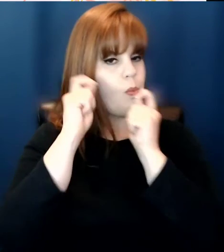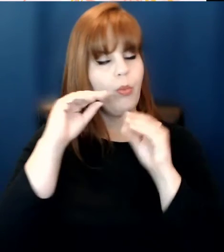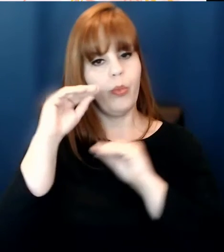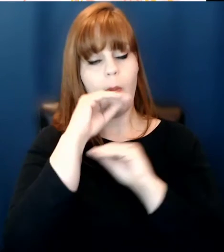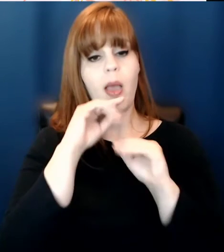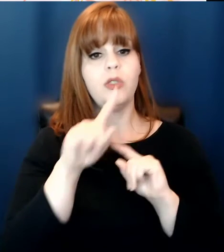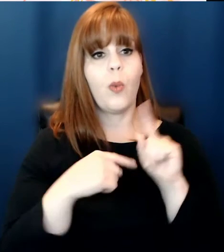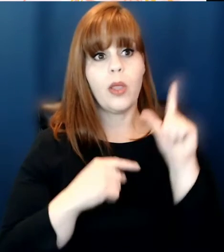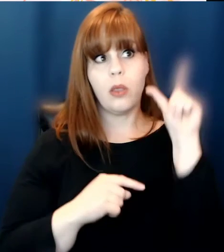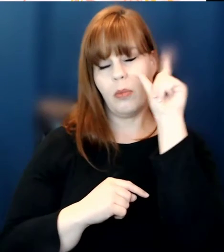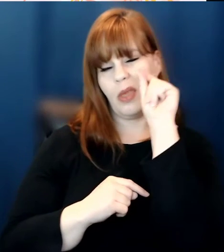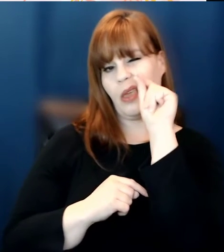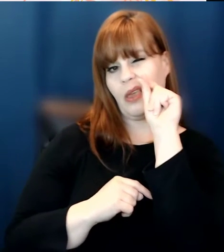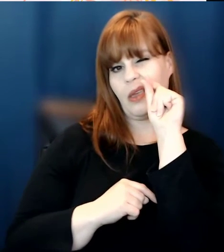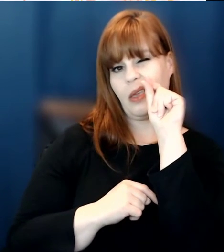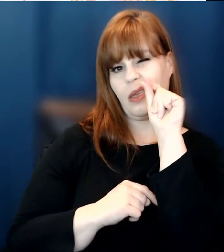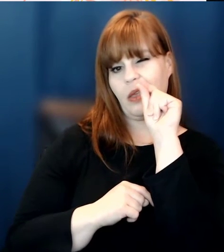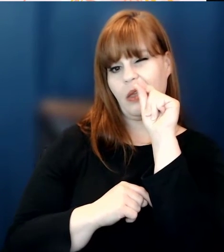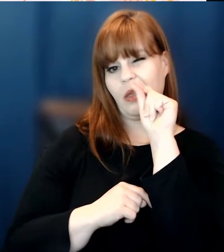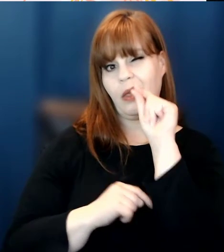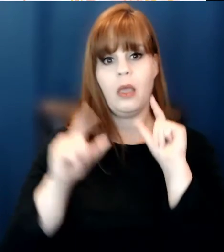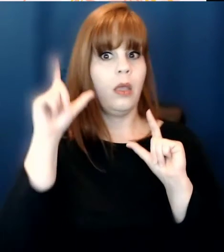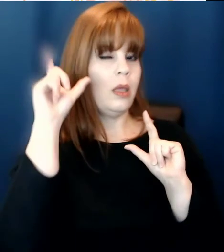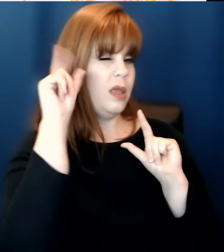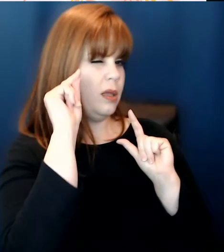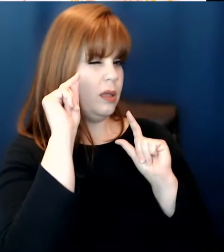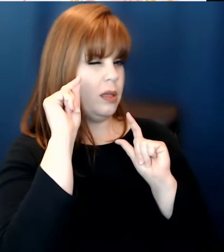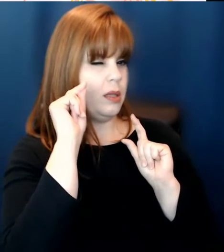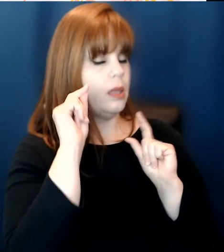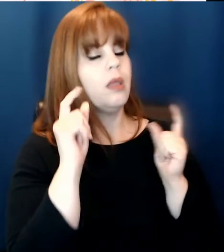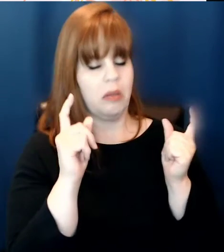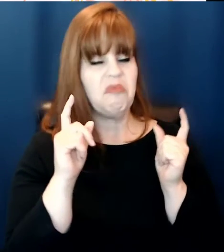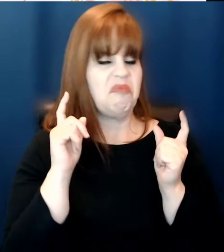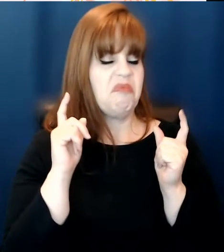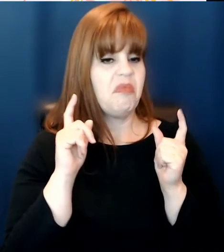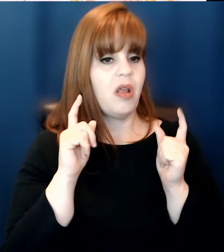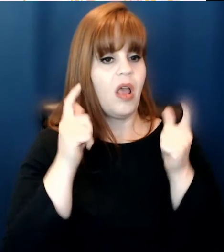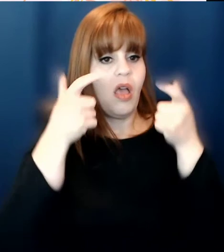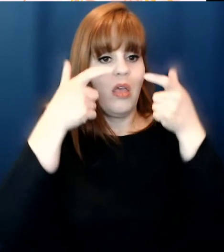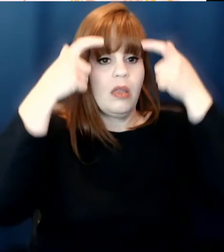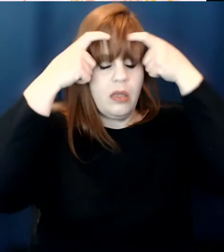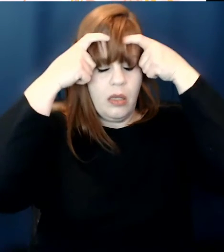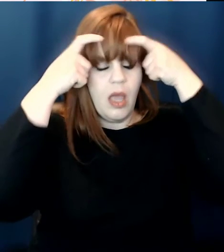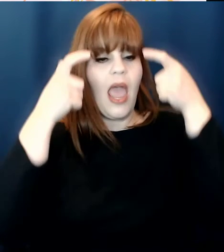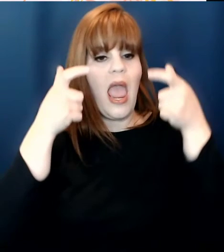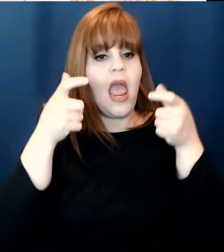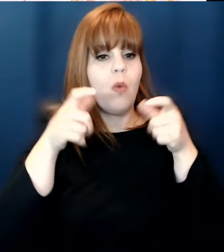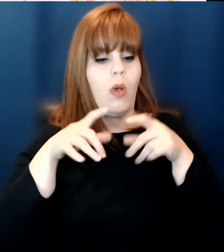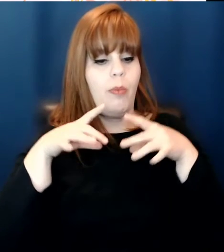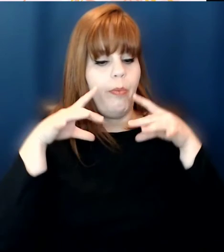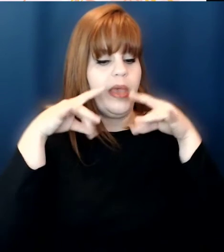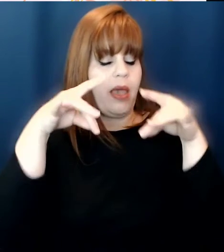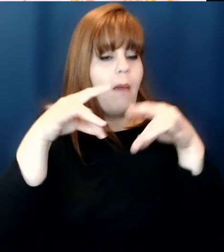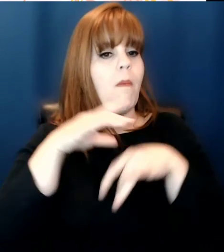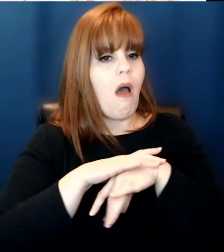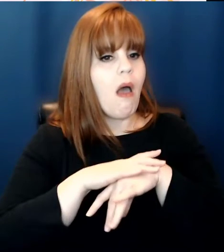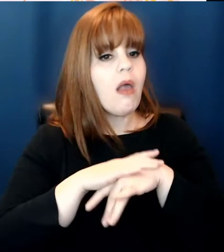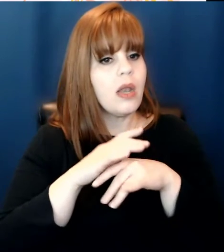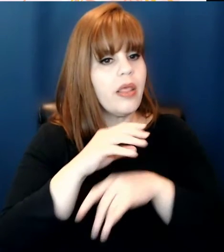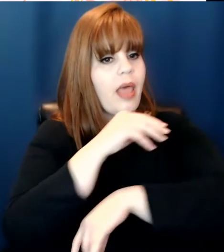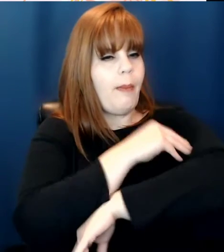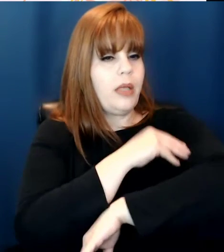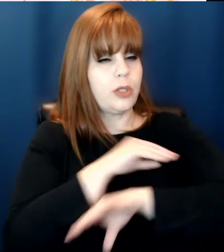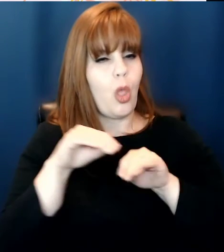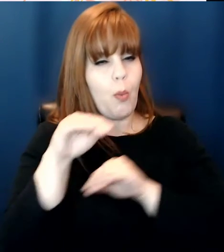when you blink your eye here, you will it'll actually pick up on the actual muscular movement of